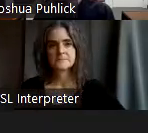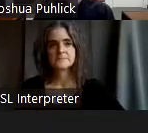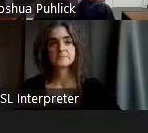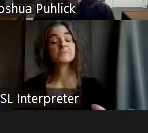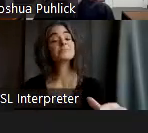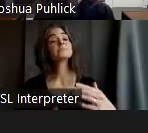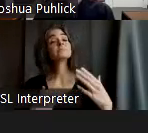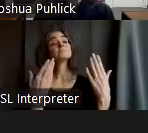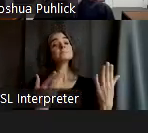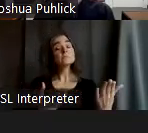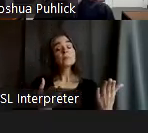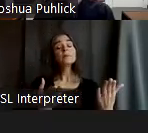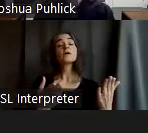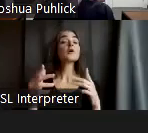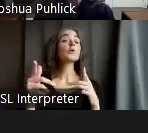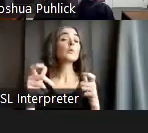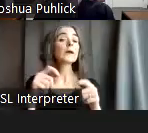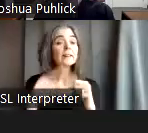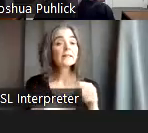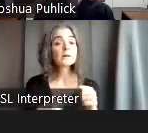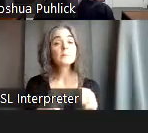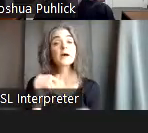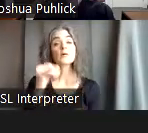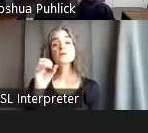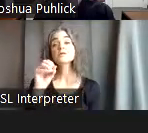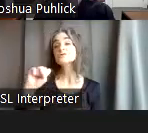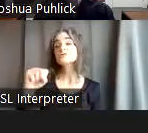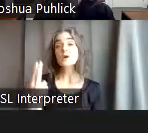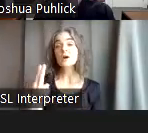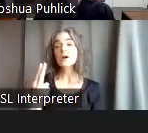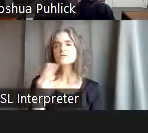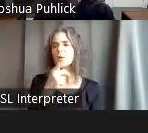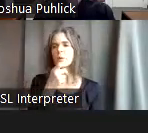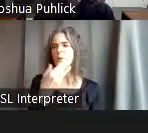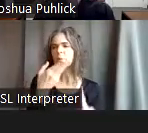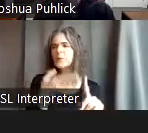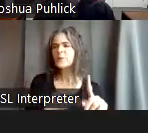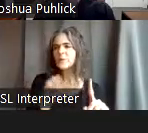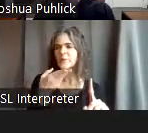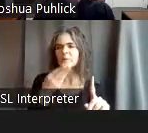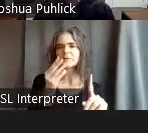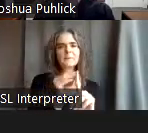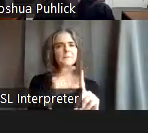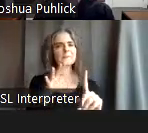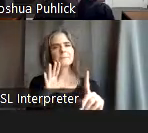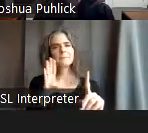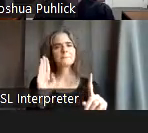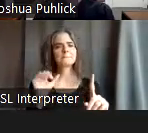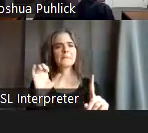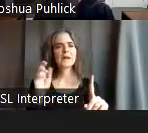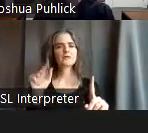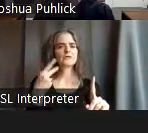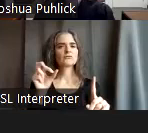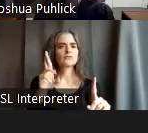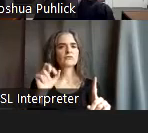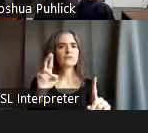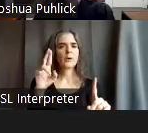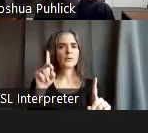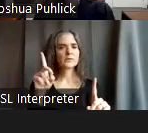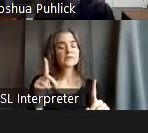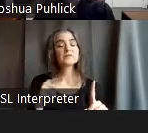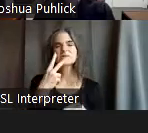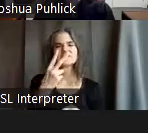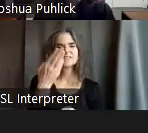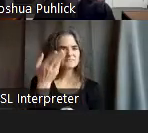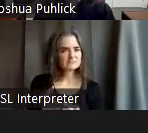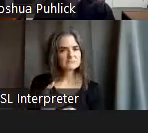And just quickly about Josh, so you know a little bit about his background. You can see it on the screen here,